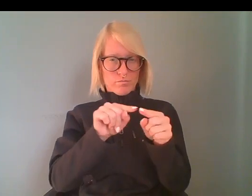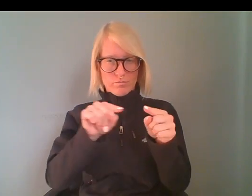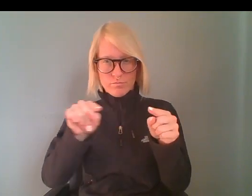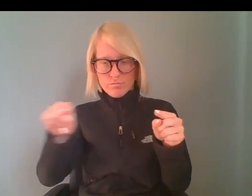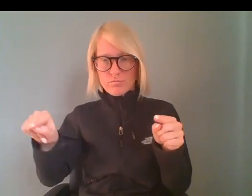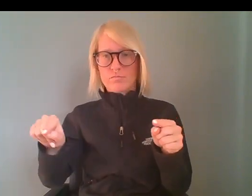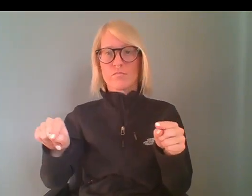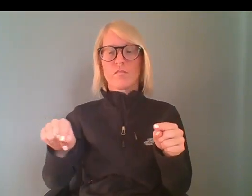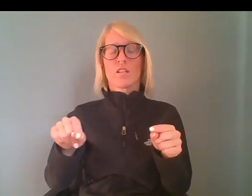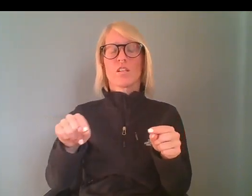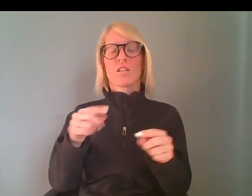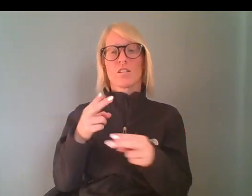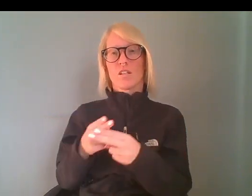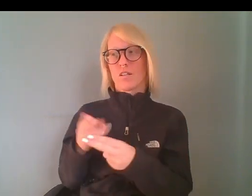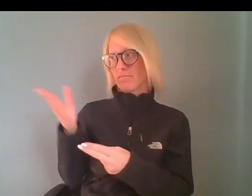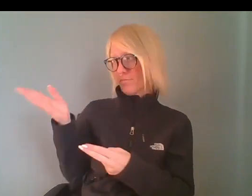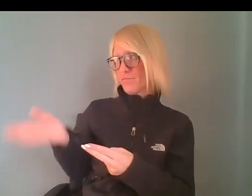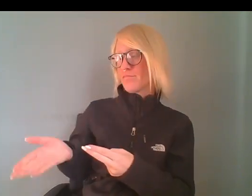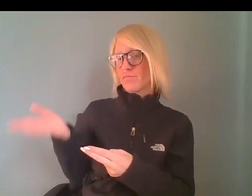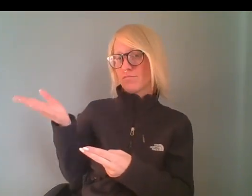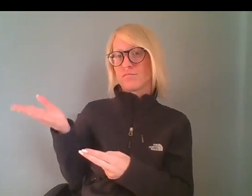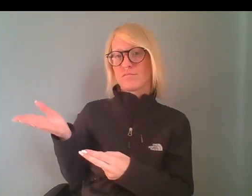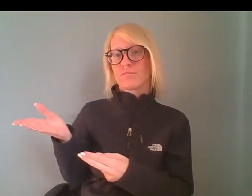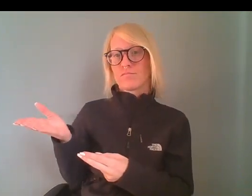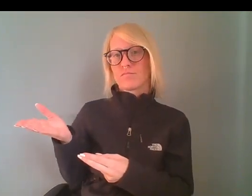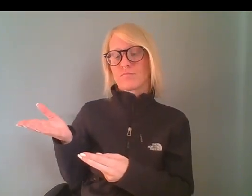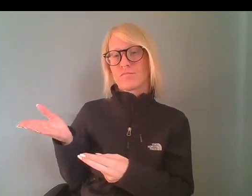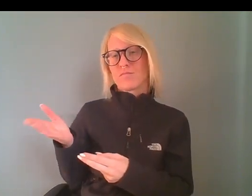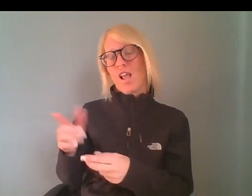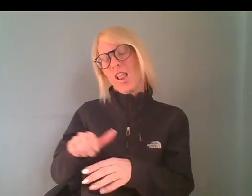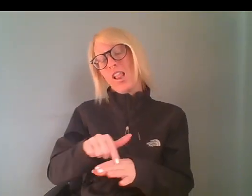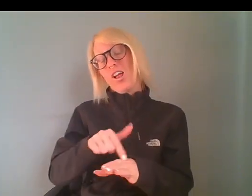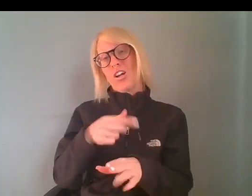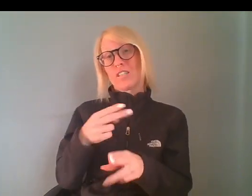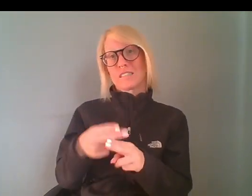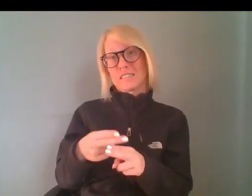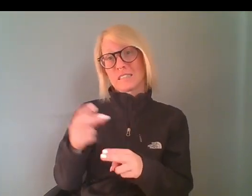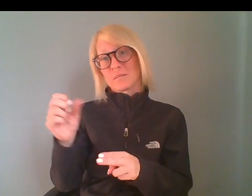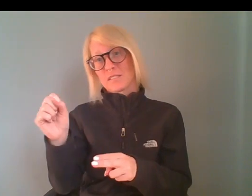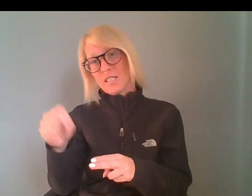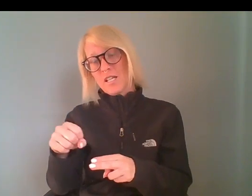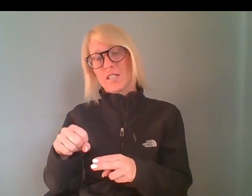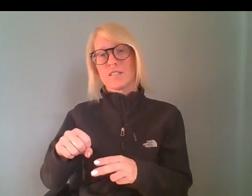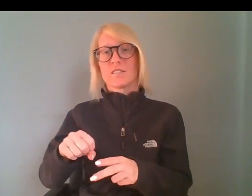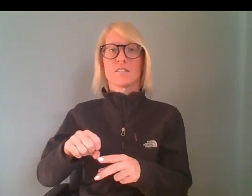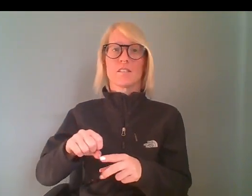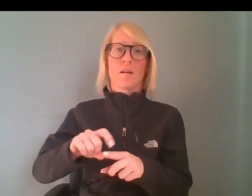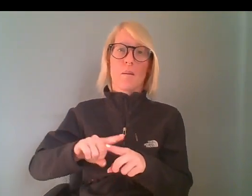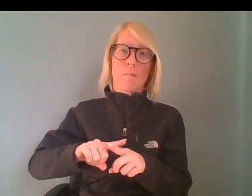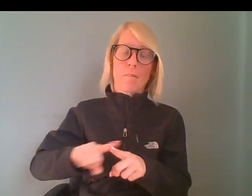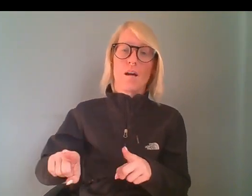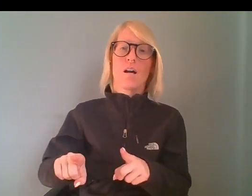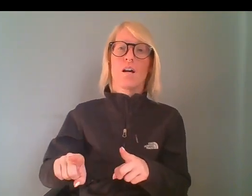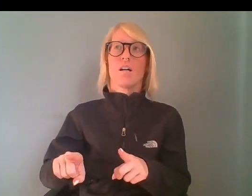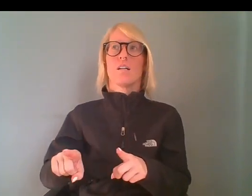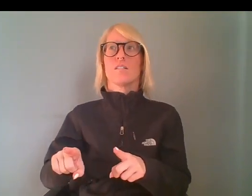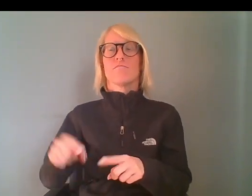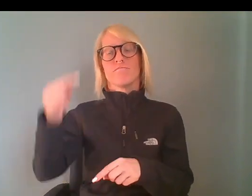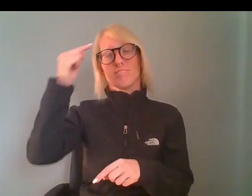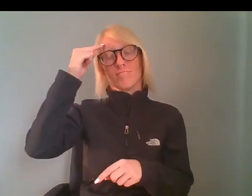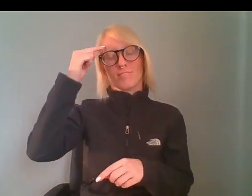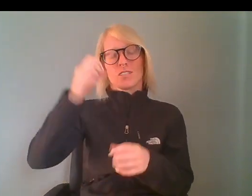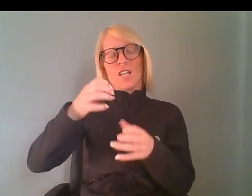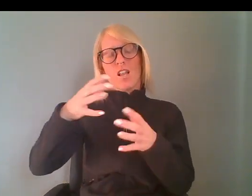.blogspot.com. So that's a little bit of a long name, and it doesn't really give your brand quite as much. So we